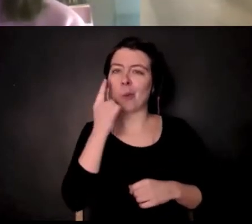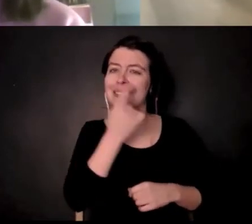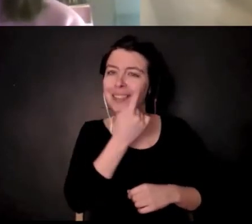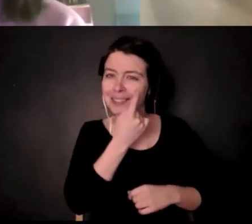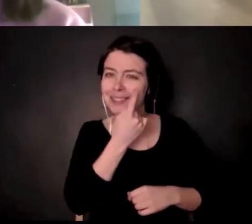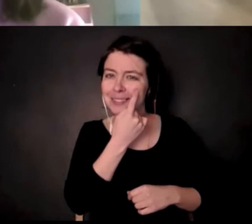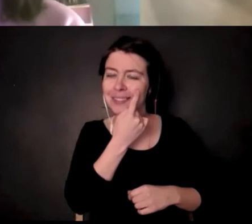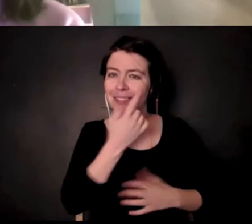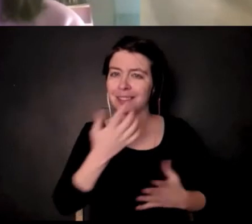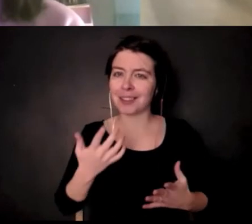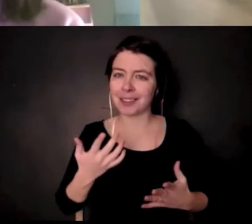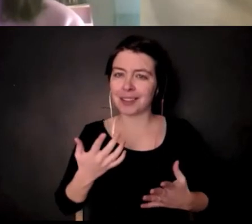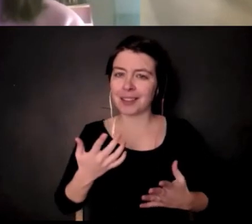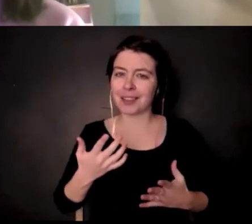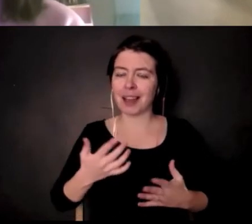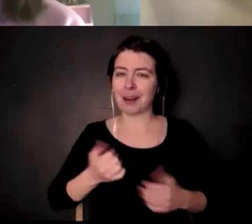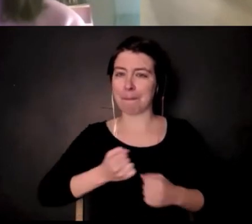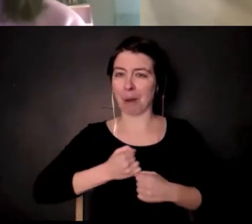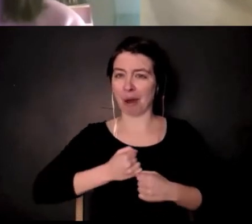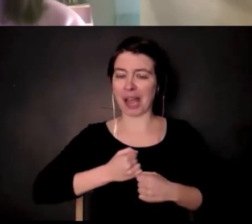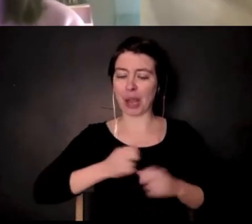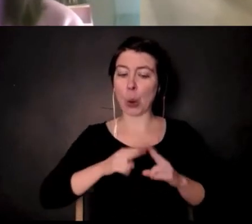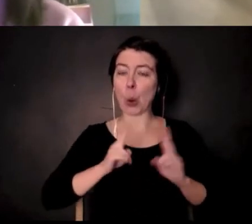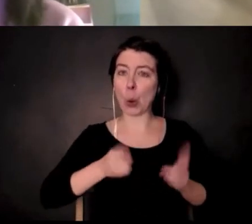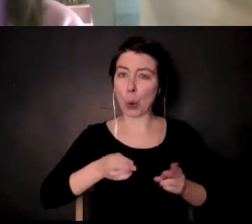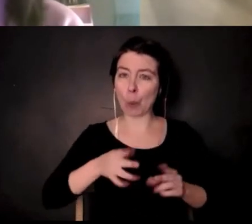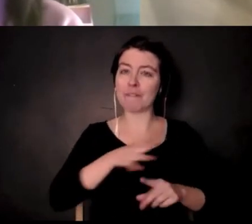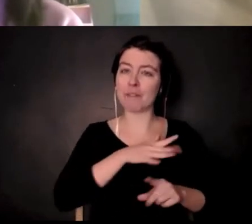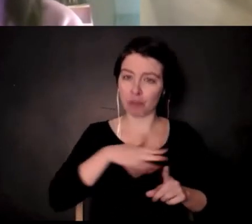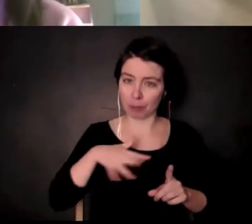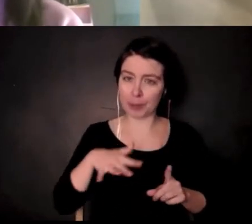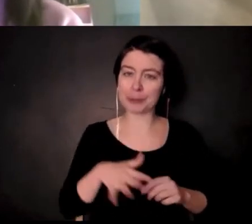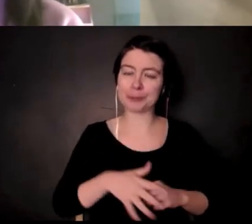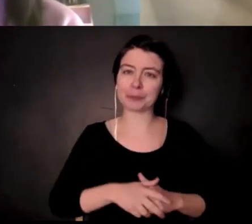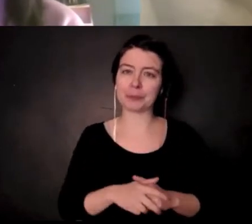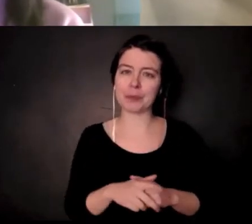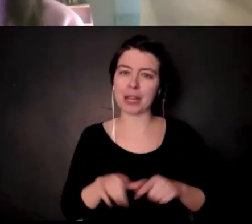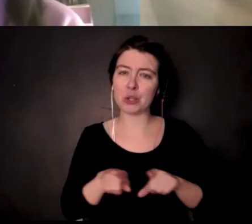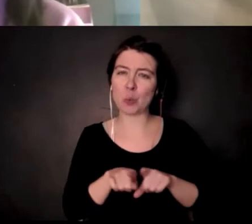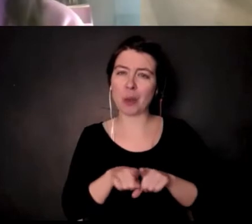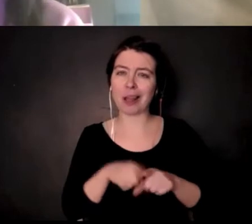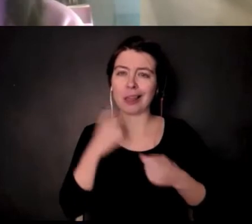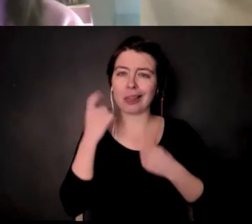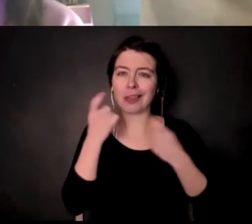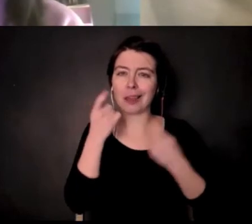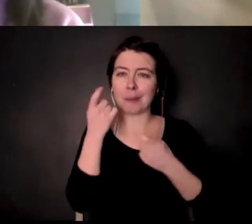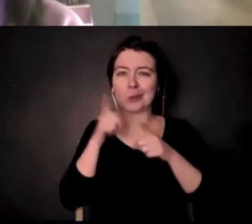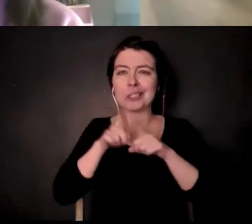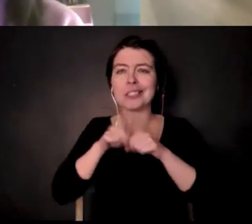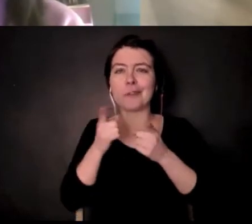And just the different textures of grief and the different types of grief. And then a friend